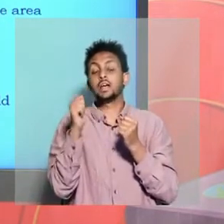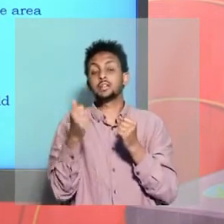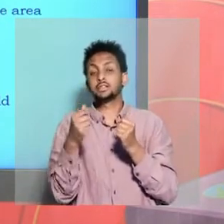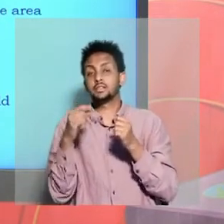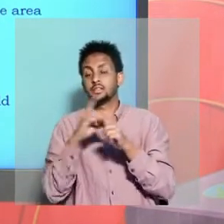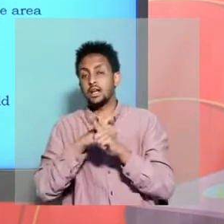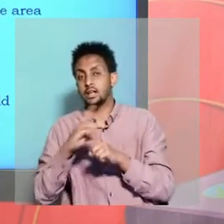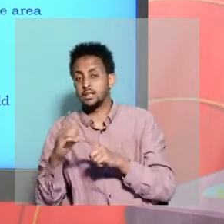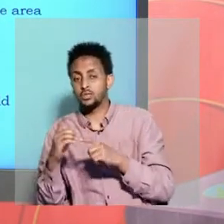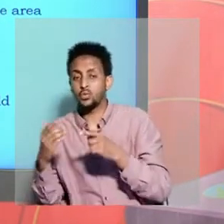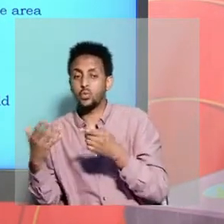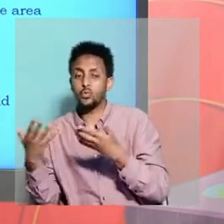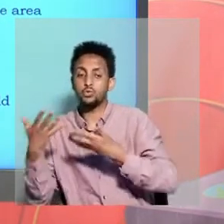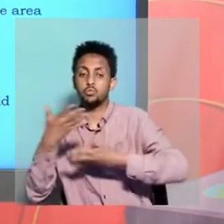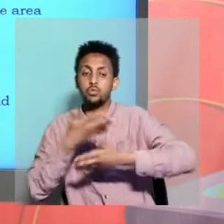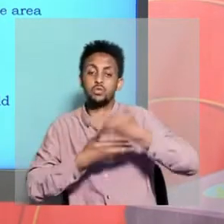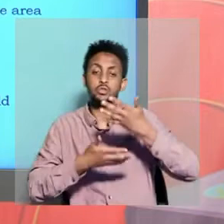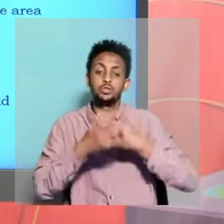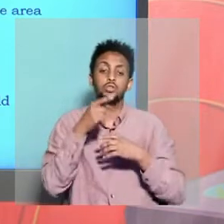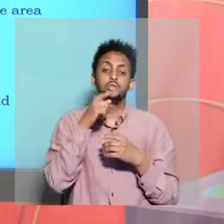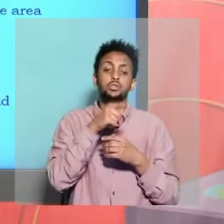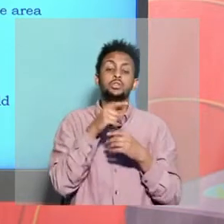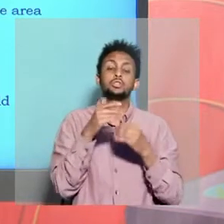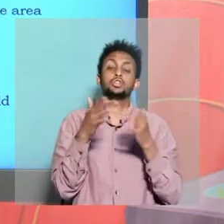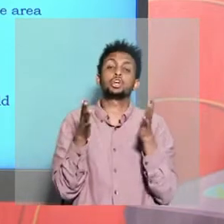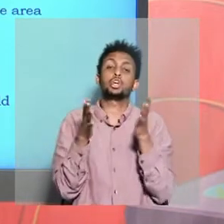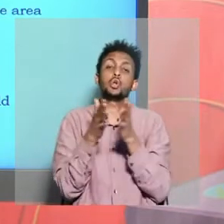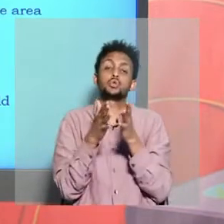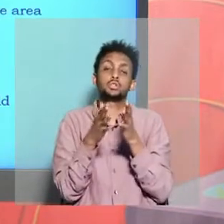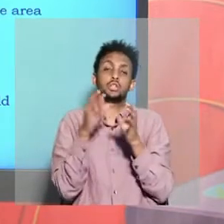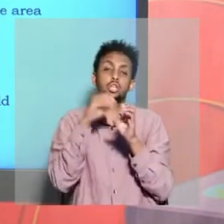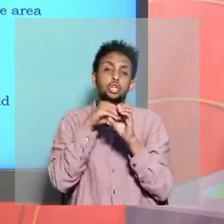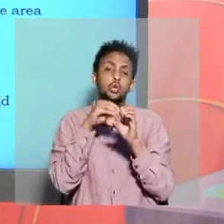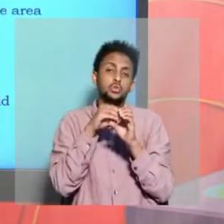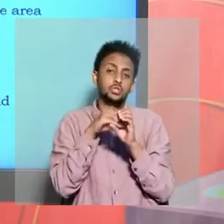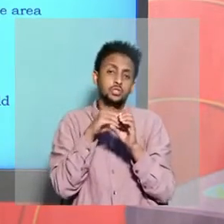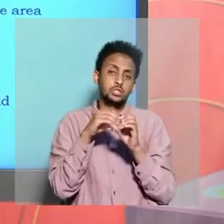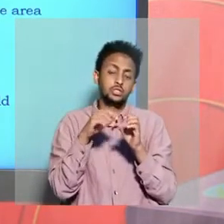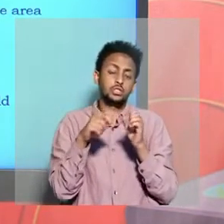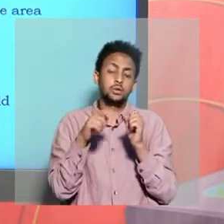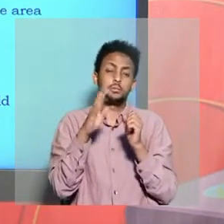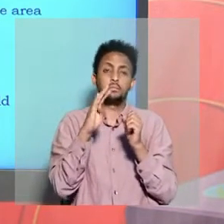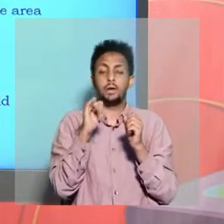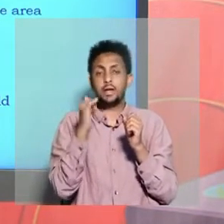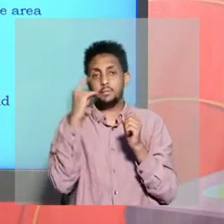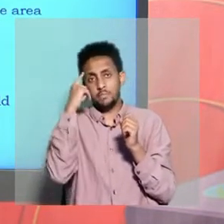a direct correspondent with that of the enclosed charge. The enclosed mean the enclosed by